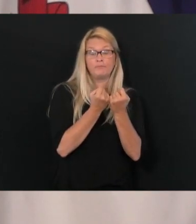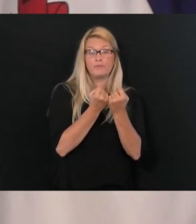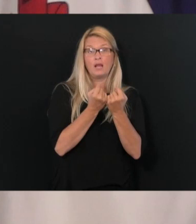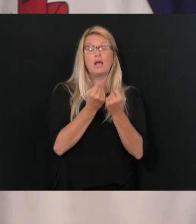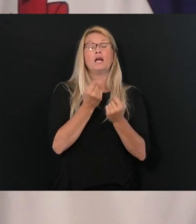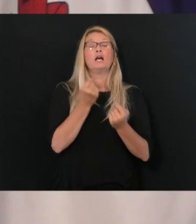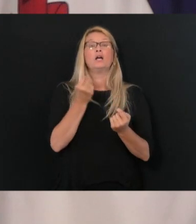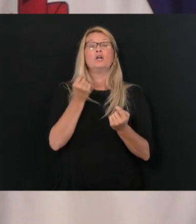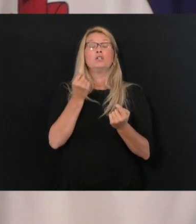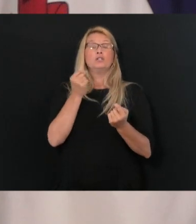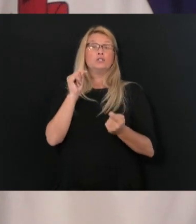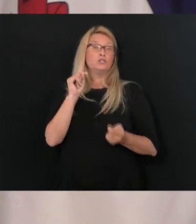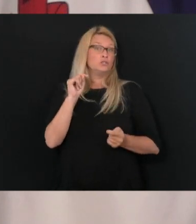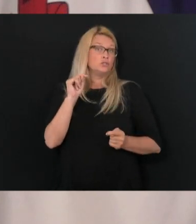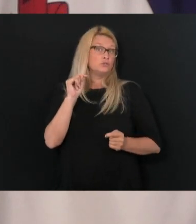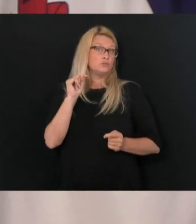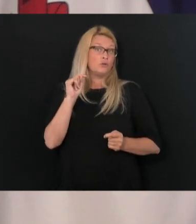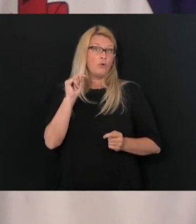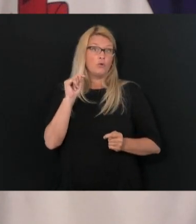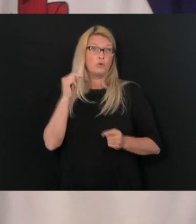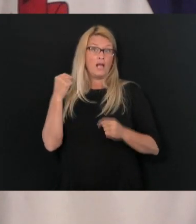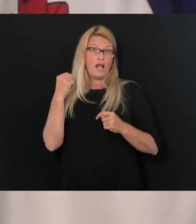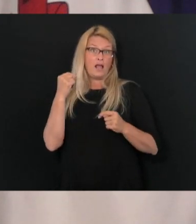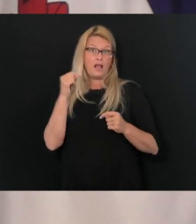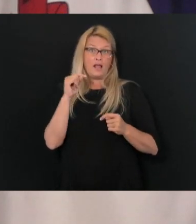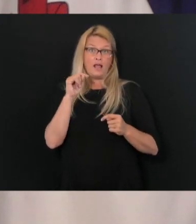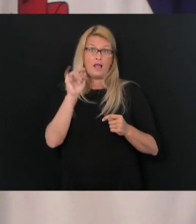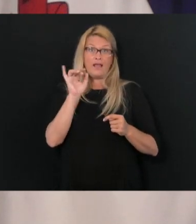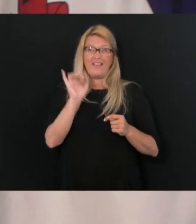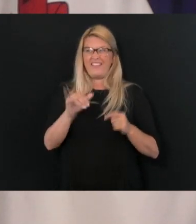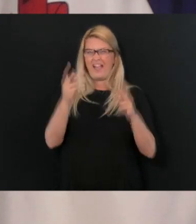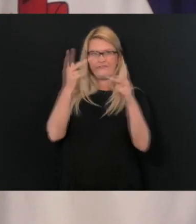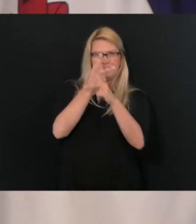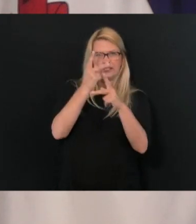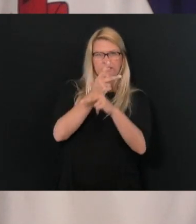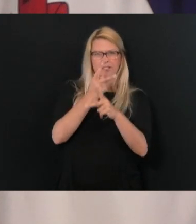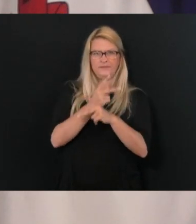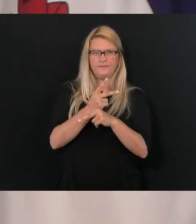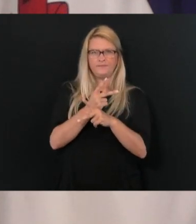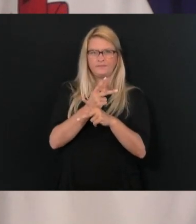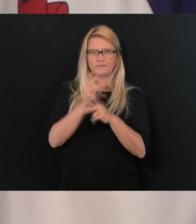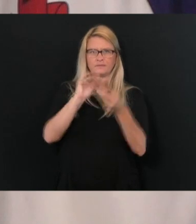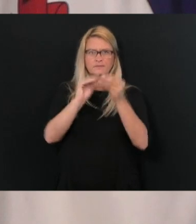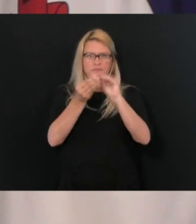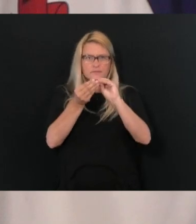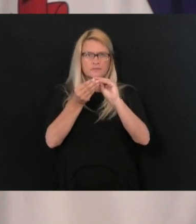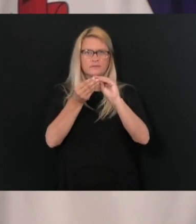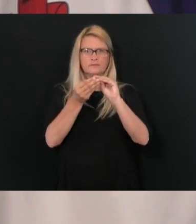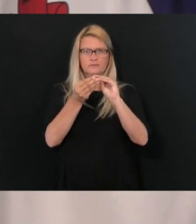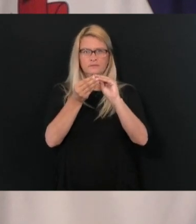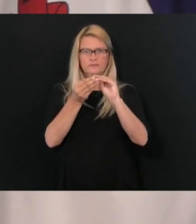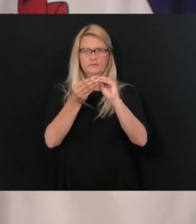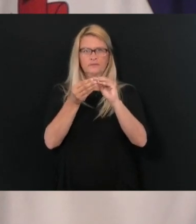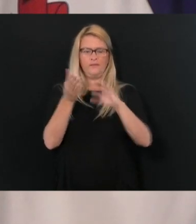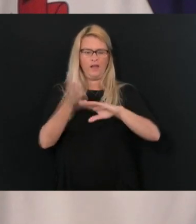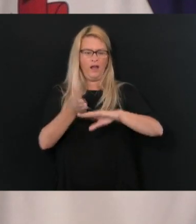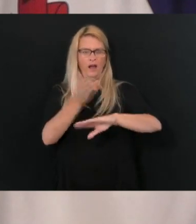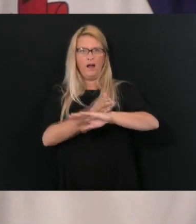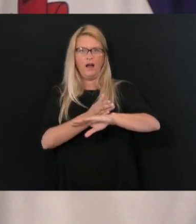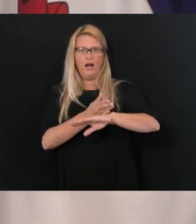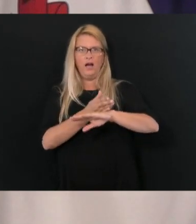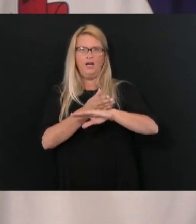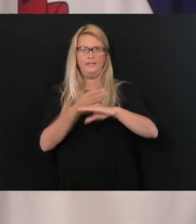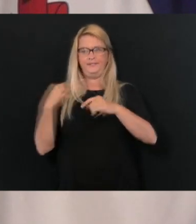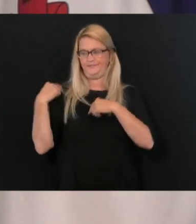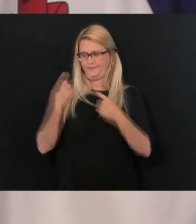And basically, you know, as far as the metrics, I'm going to let them discuss, you know, the improvement that we've been